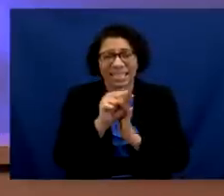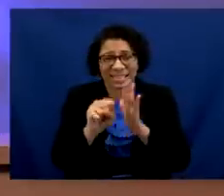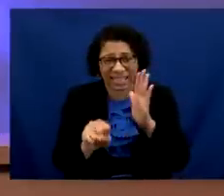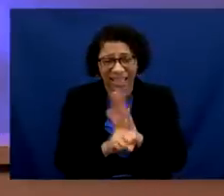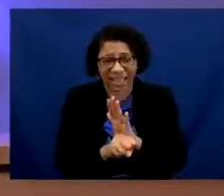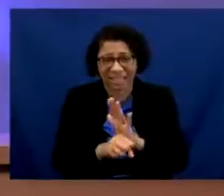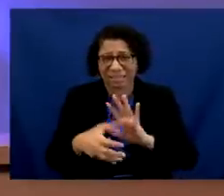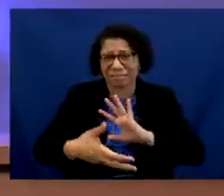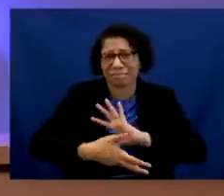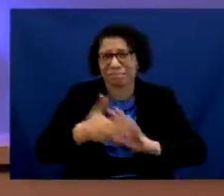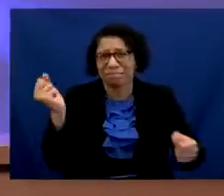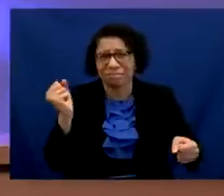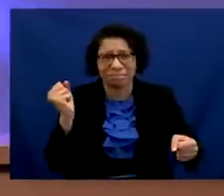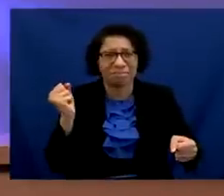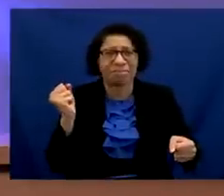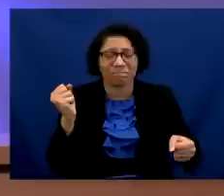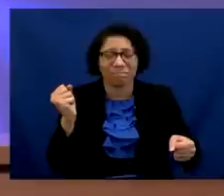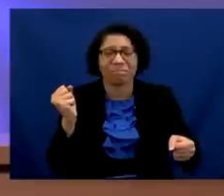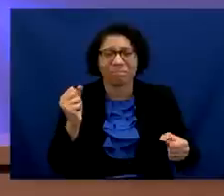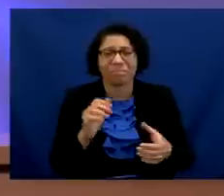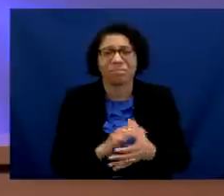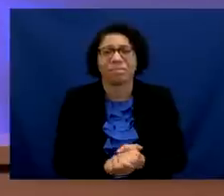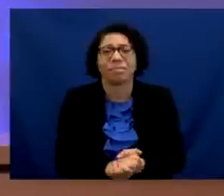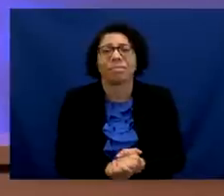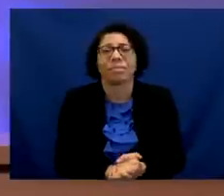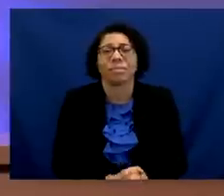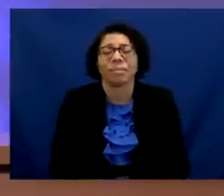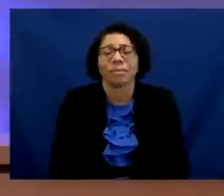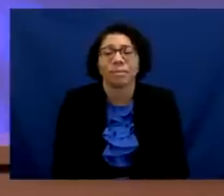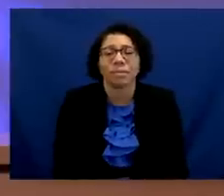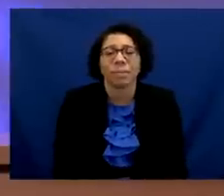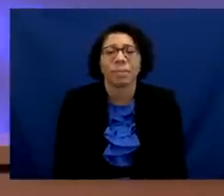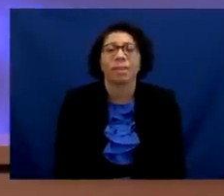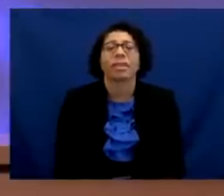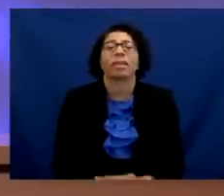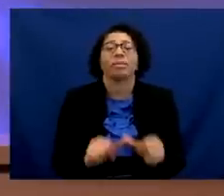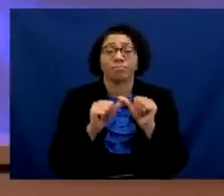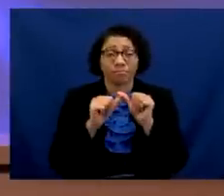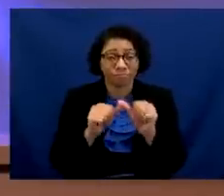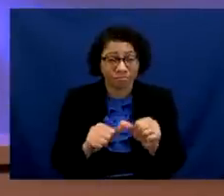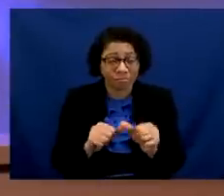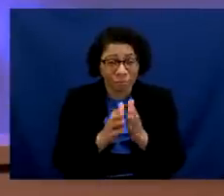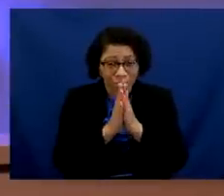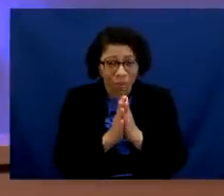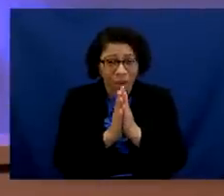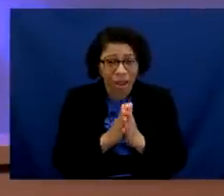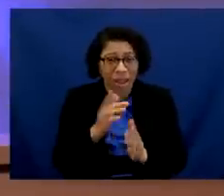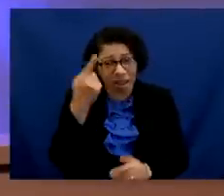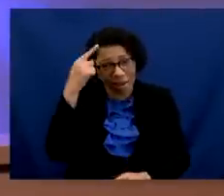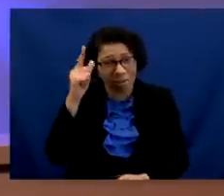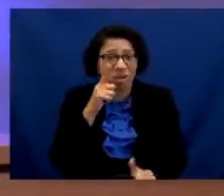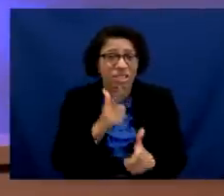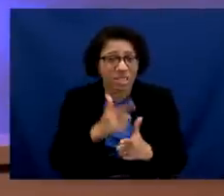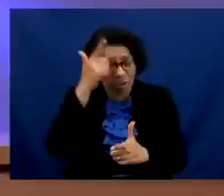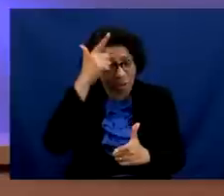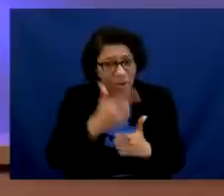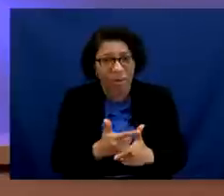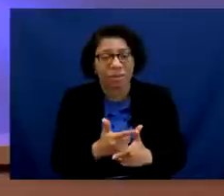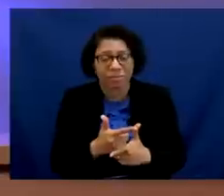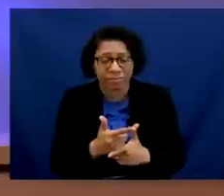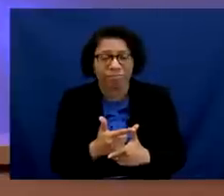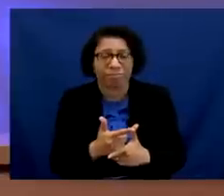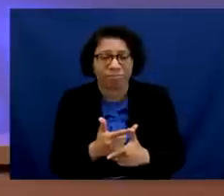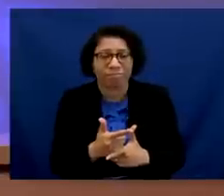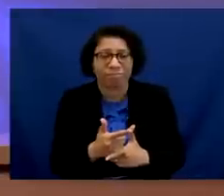so devastated over the past several hours. So please keep our sisters and brothers in your prayers. Listen, I'm delighted